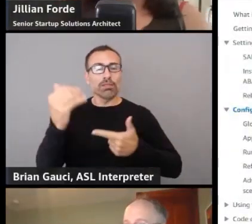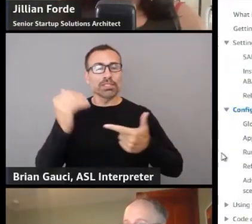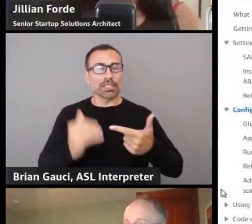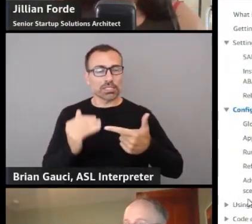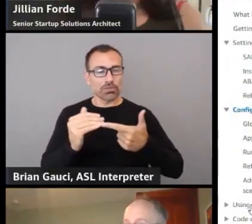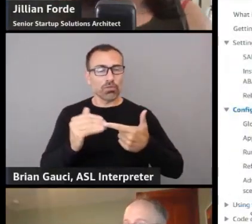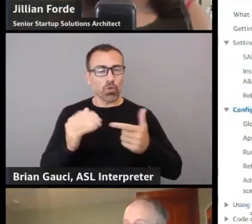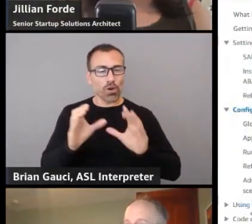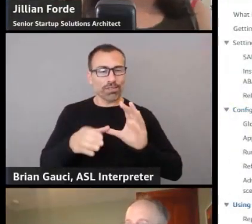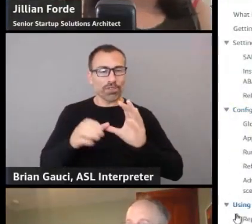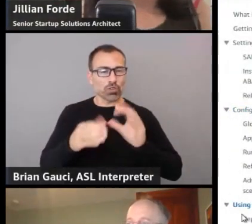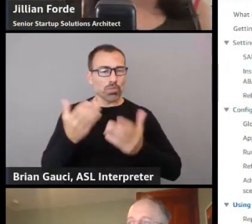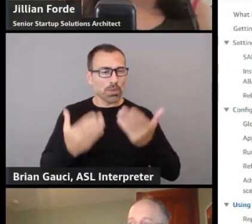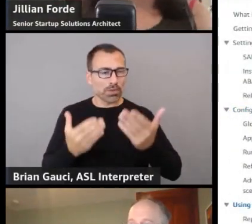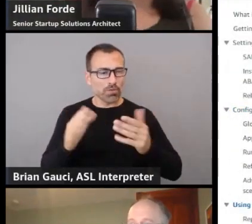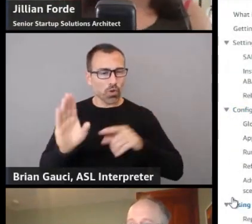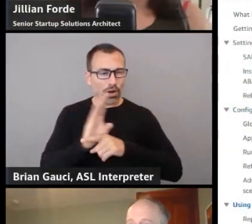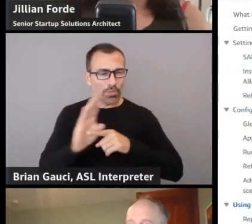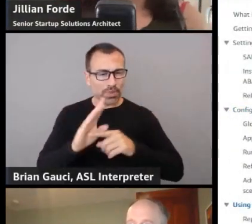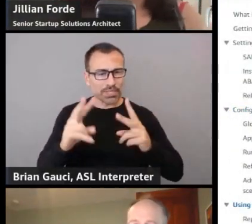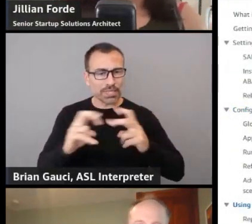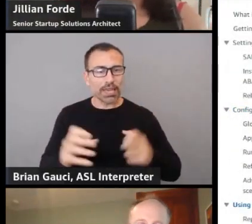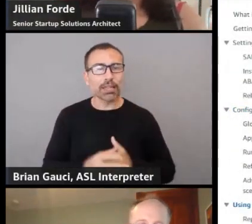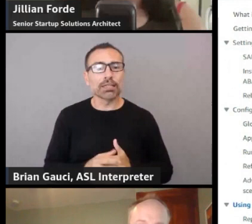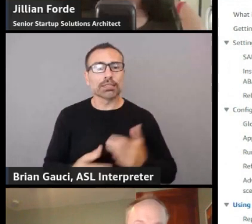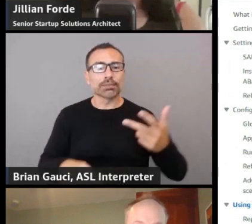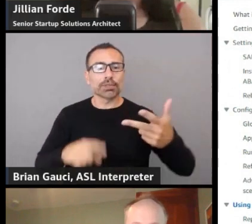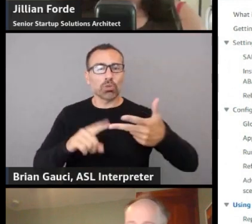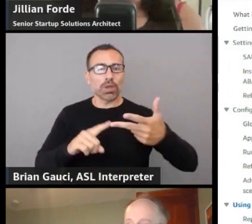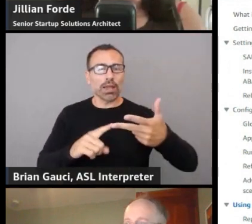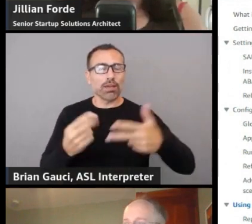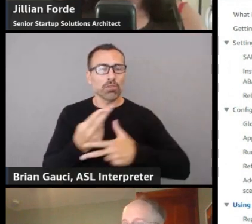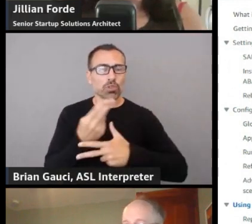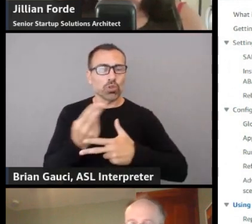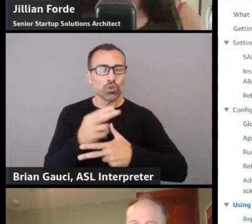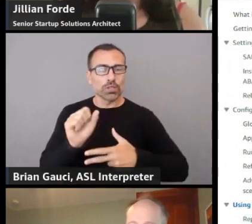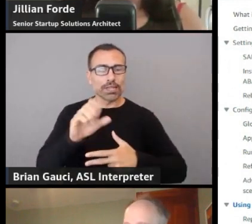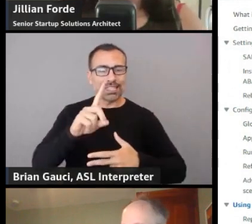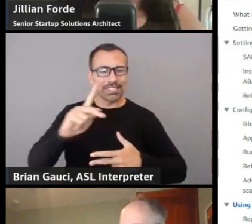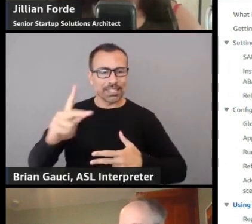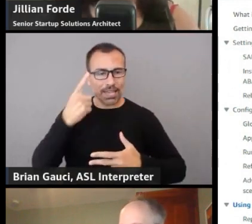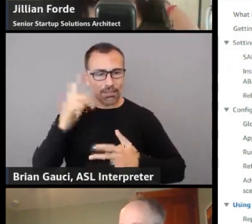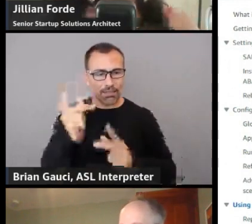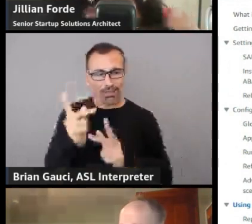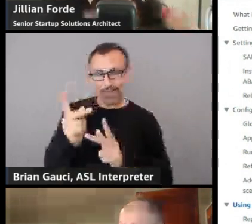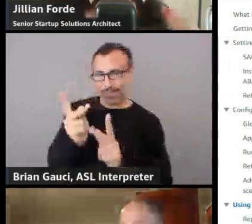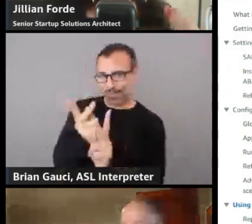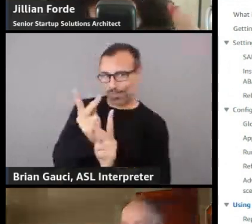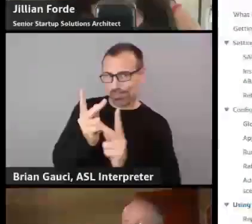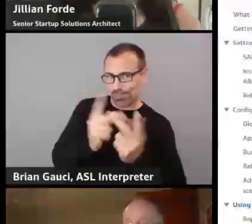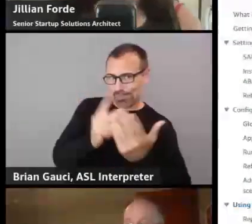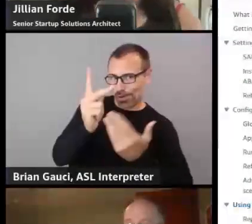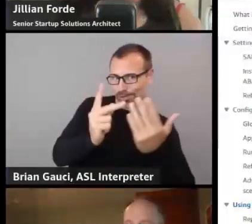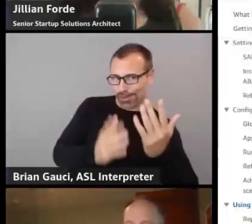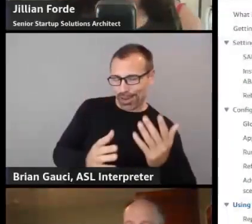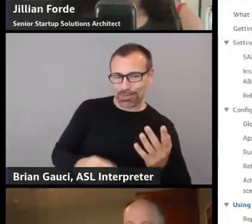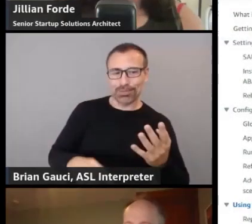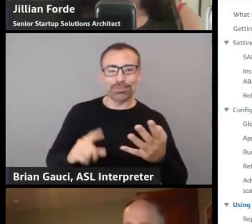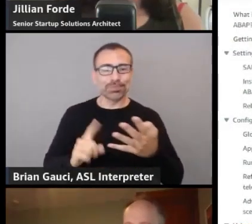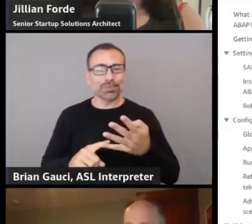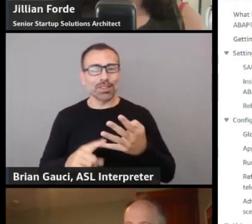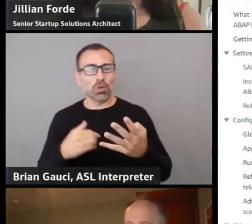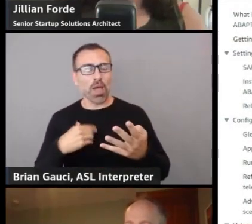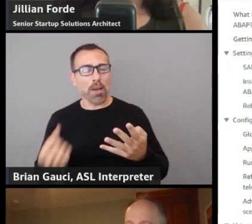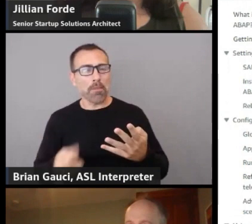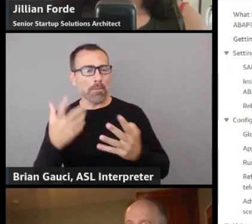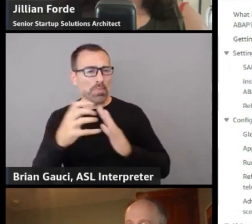for example. We've got the using the SDK part, which is for the programmer, the real heroes. We've got tons of code examples